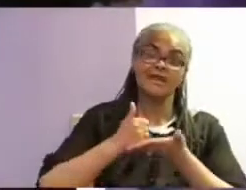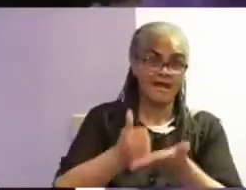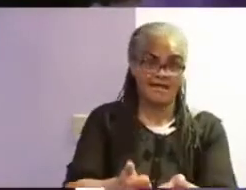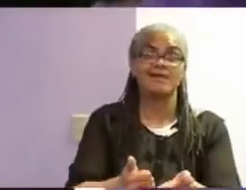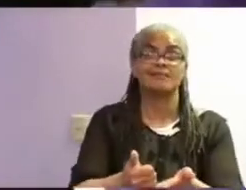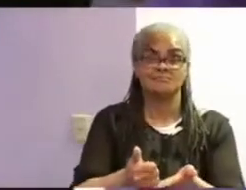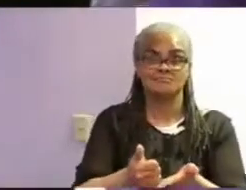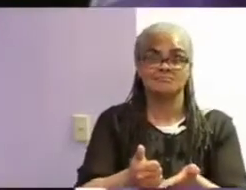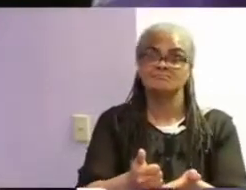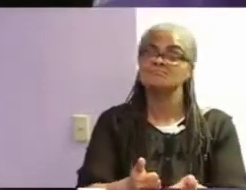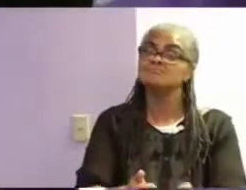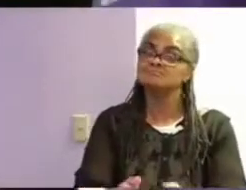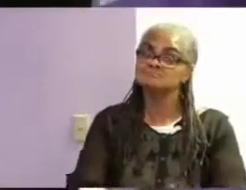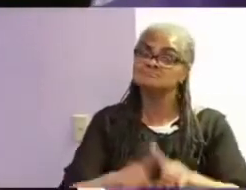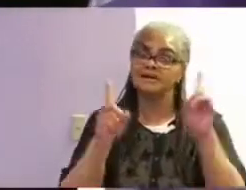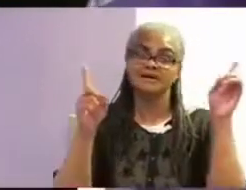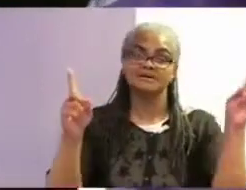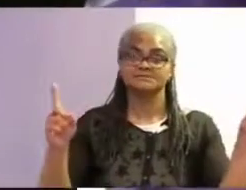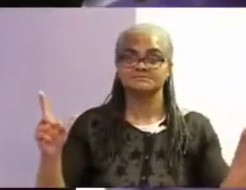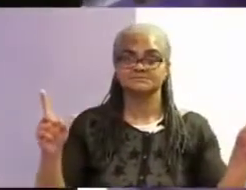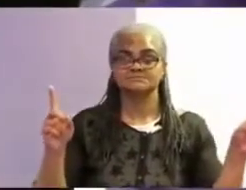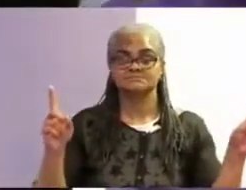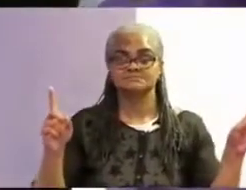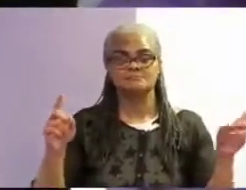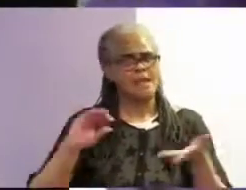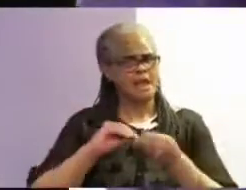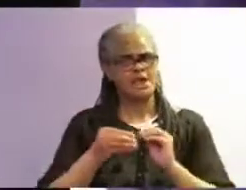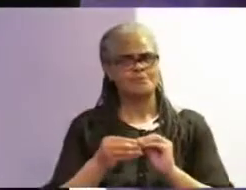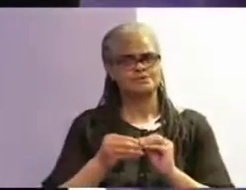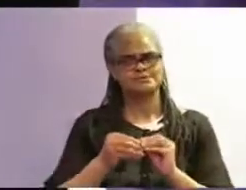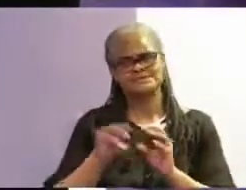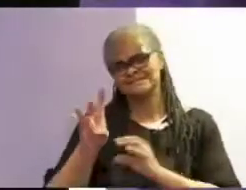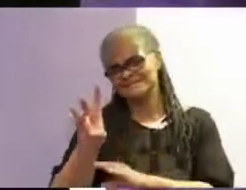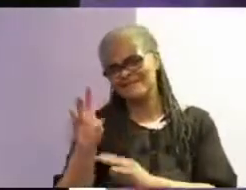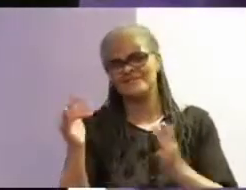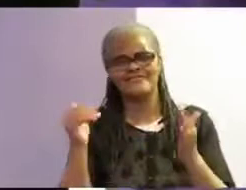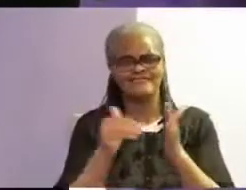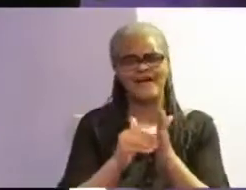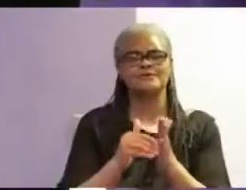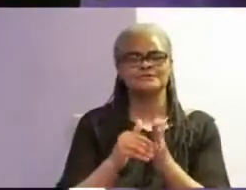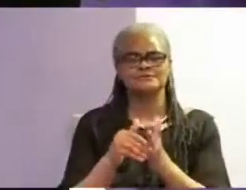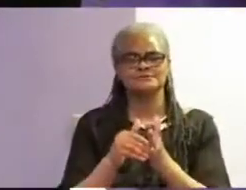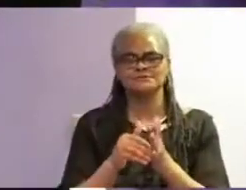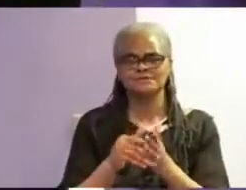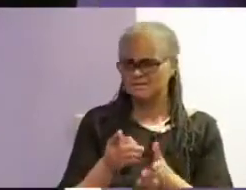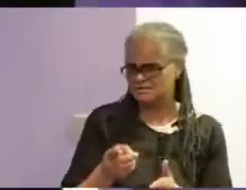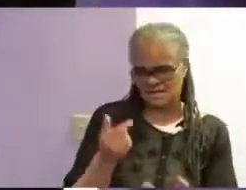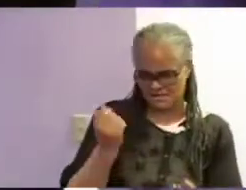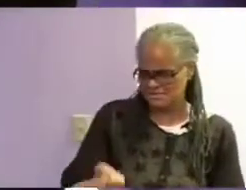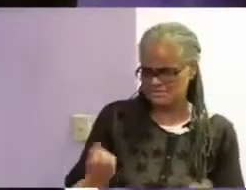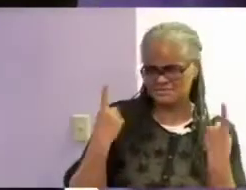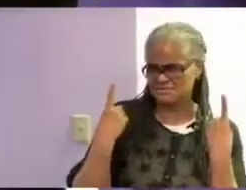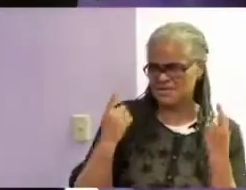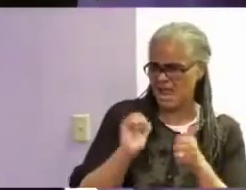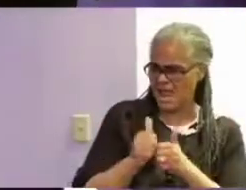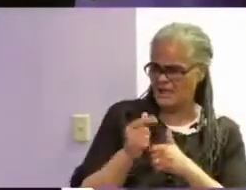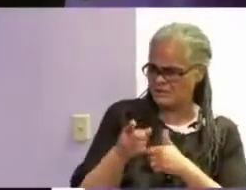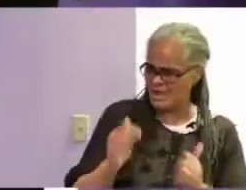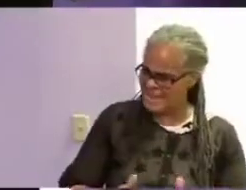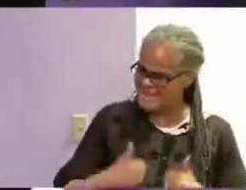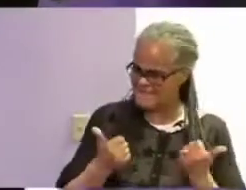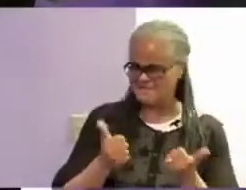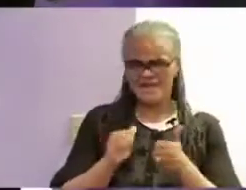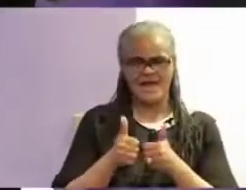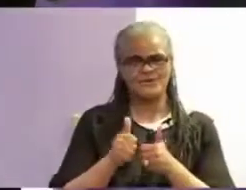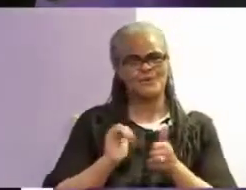numbers were 7,000. He said, I don't even see how you living, how you walking.